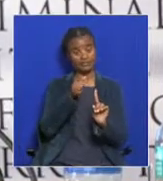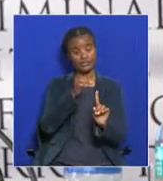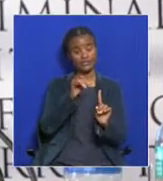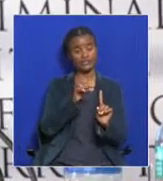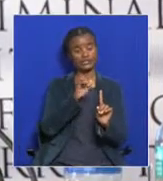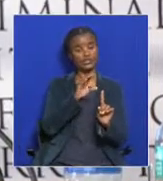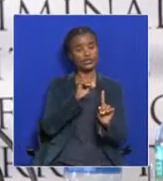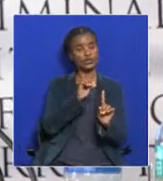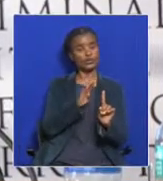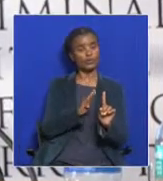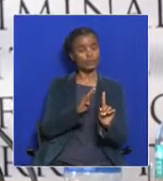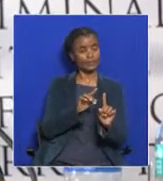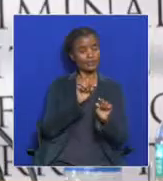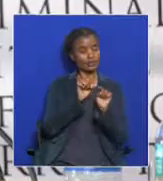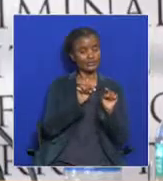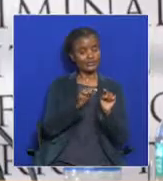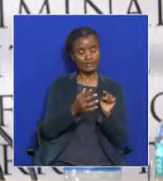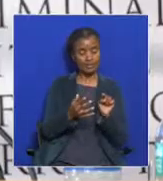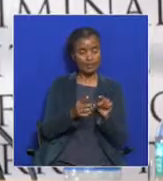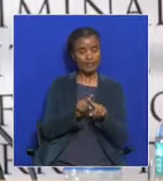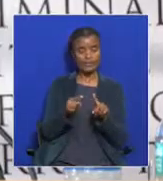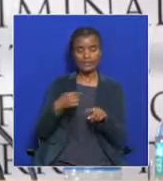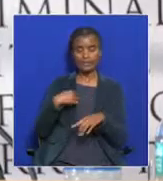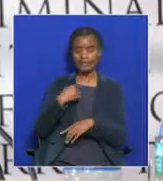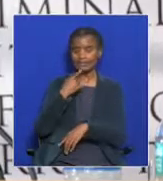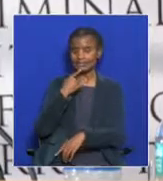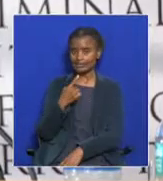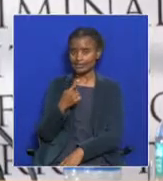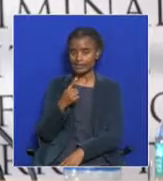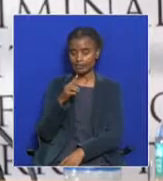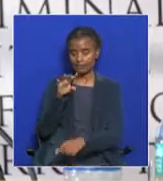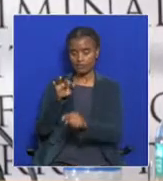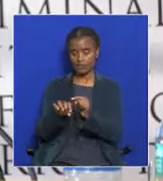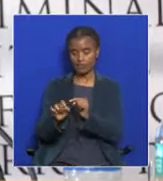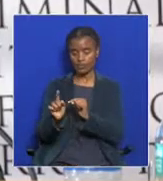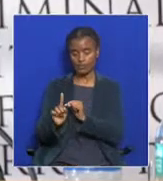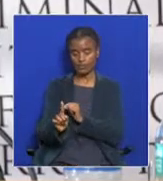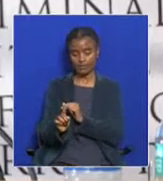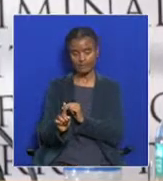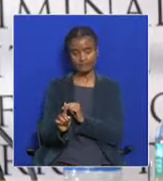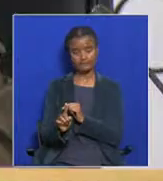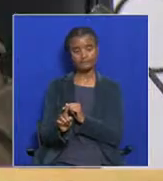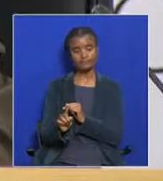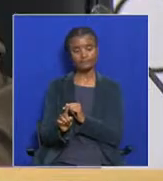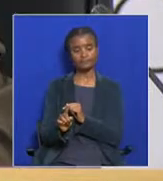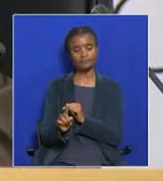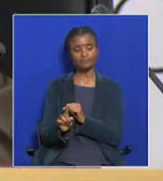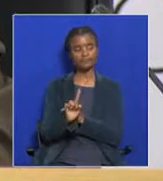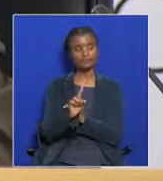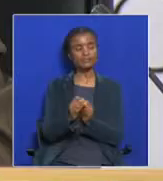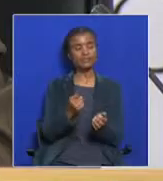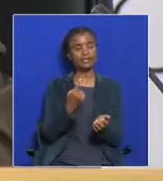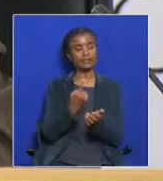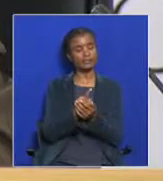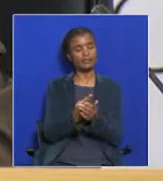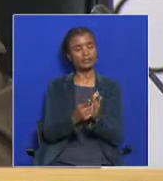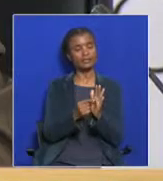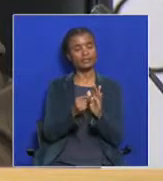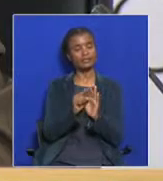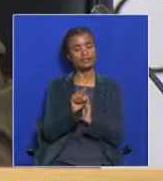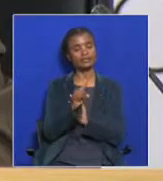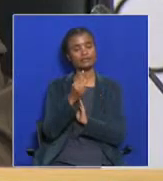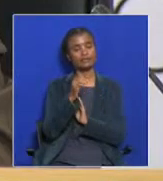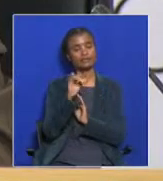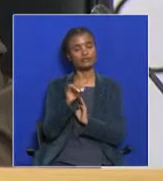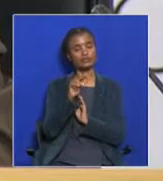the inference I draw is the difficulty with what went down on the 1st of July 2021.